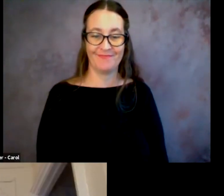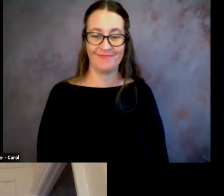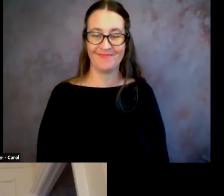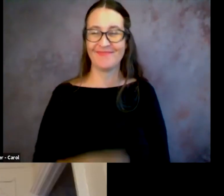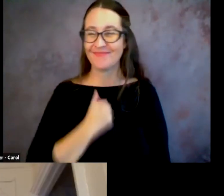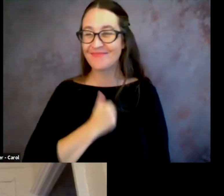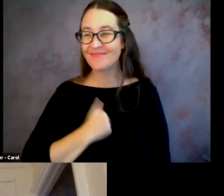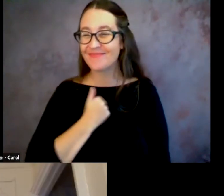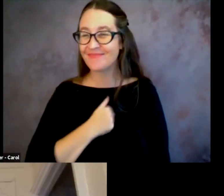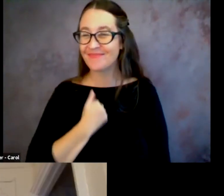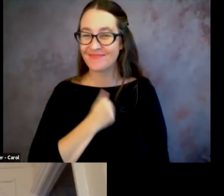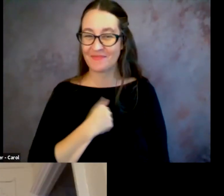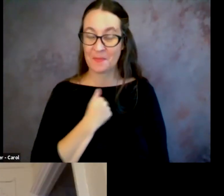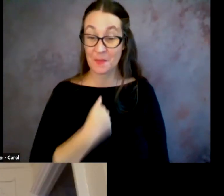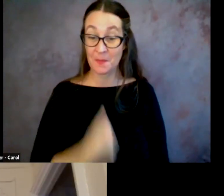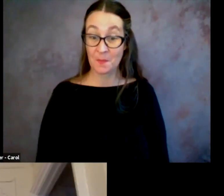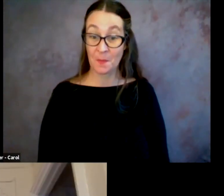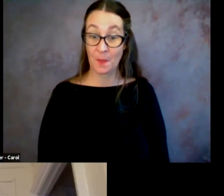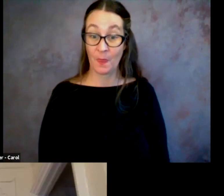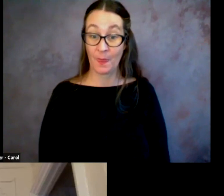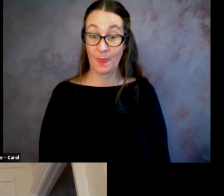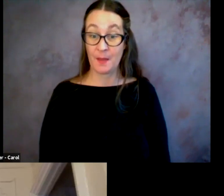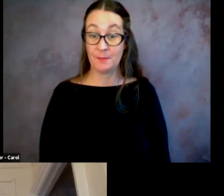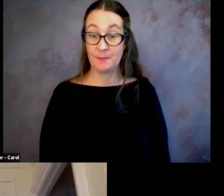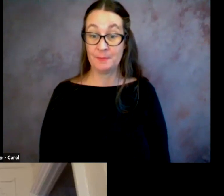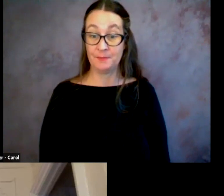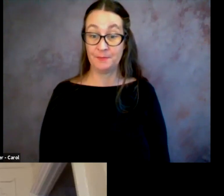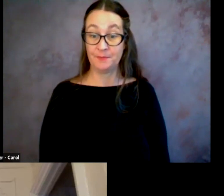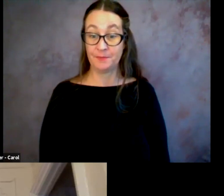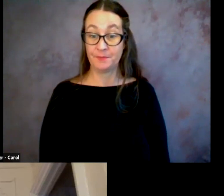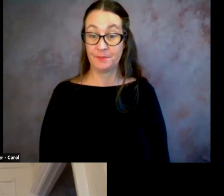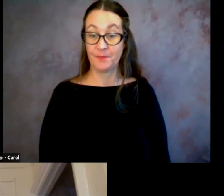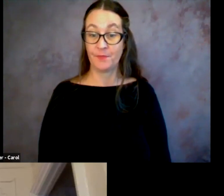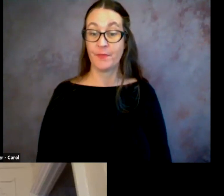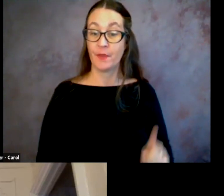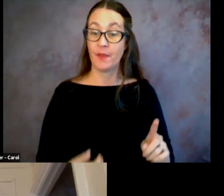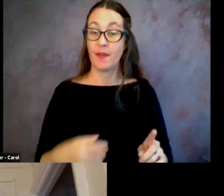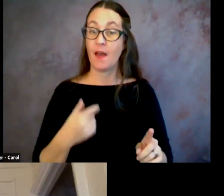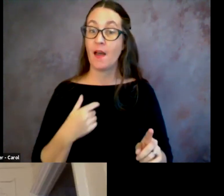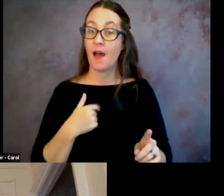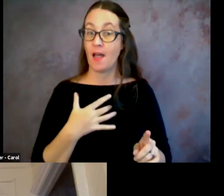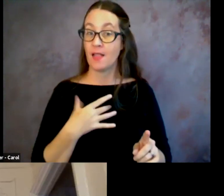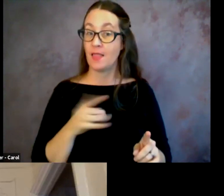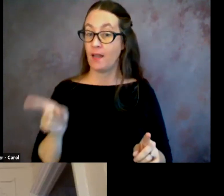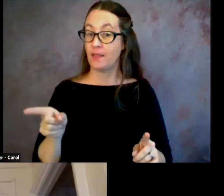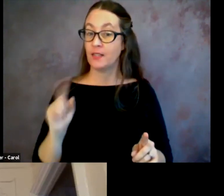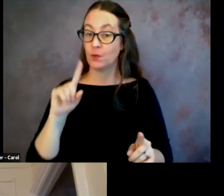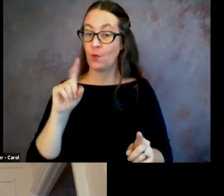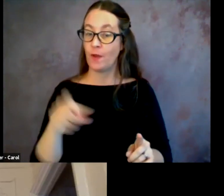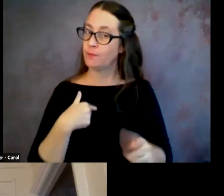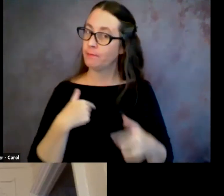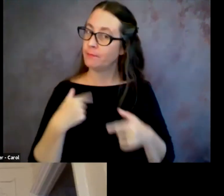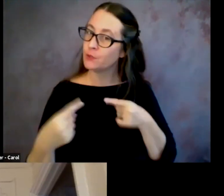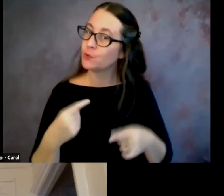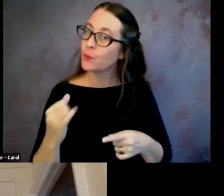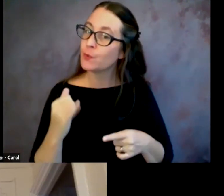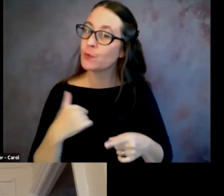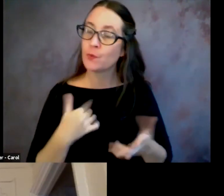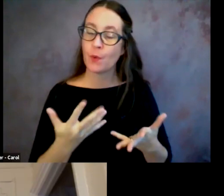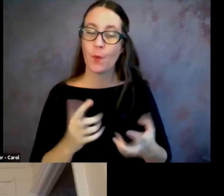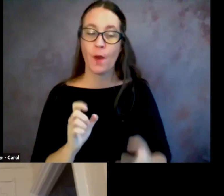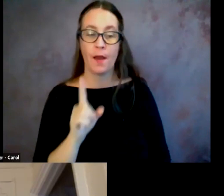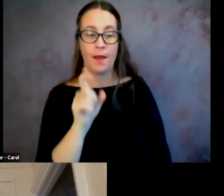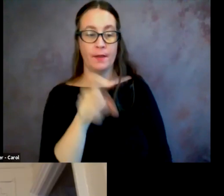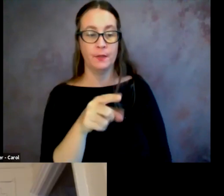Sorry. So I think this is really good, and this question is one that I also struggle as well, so I want to ask it.